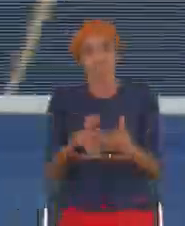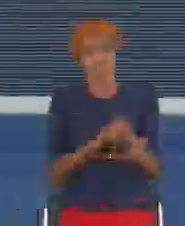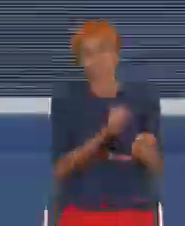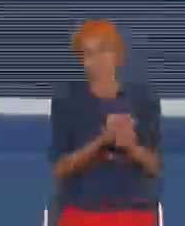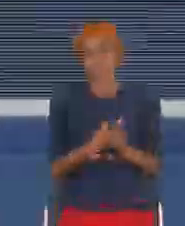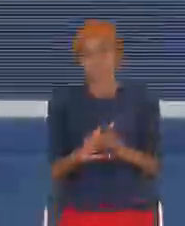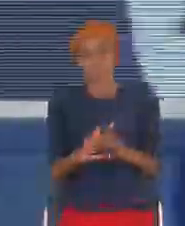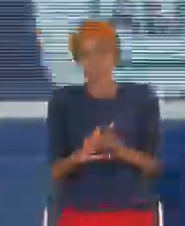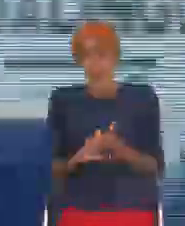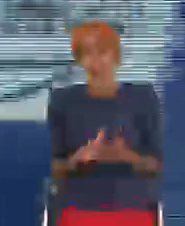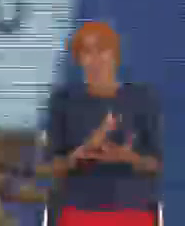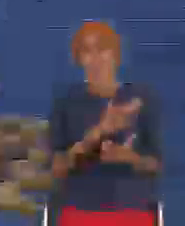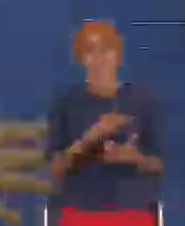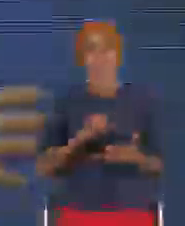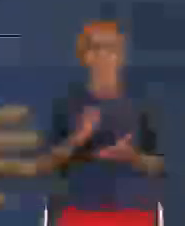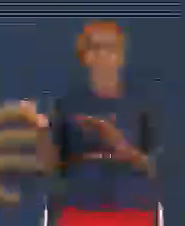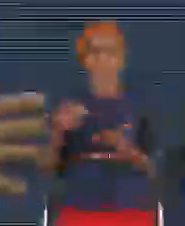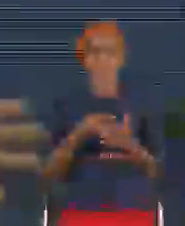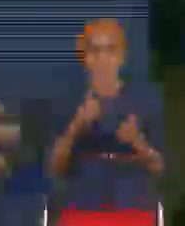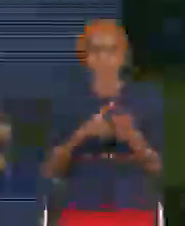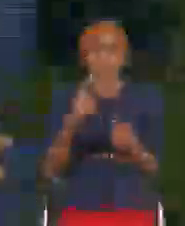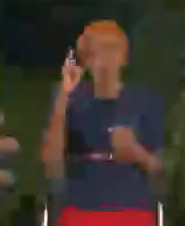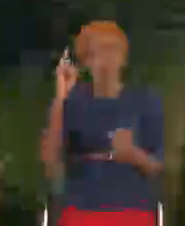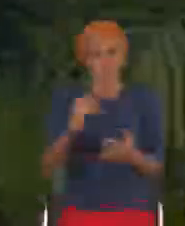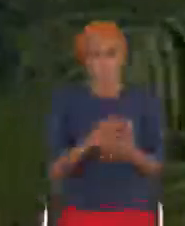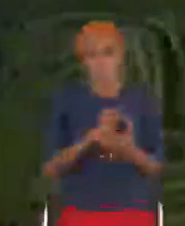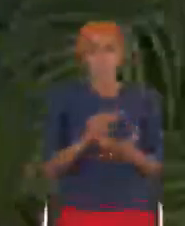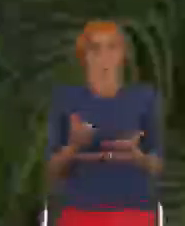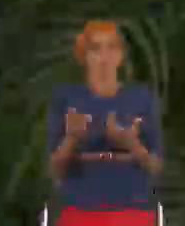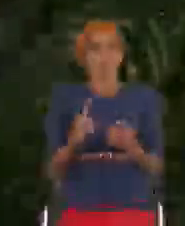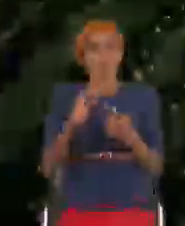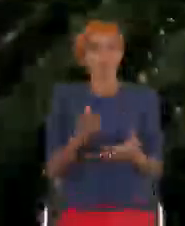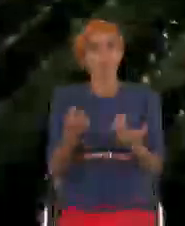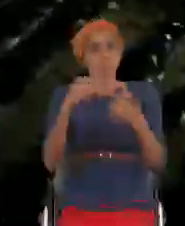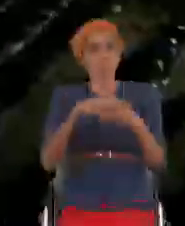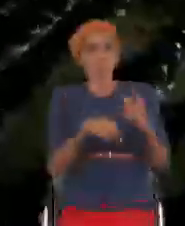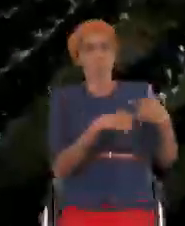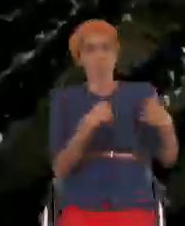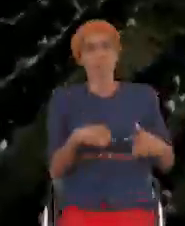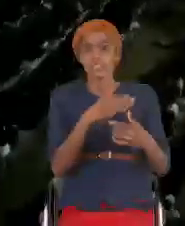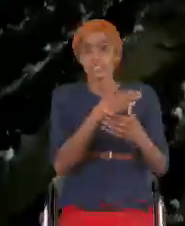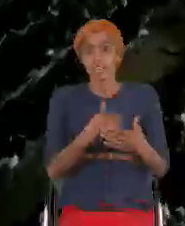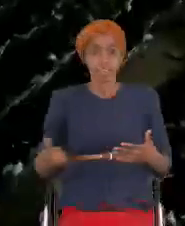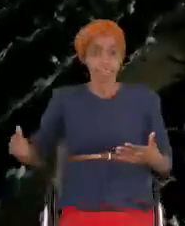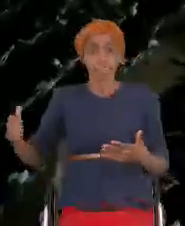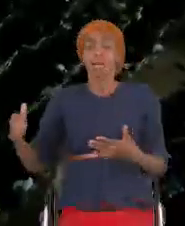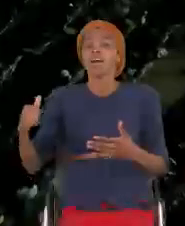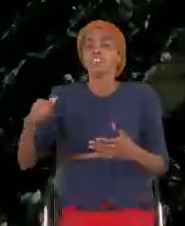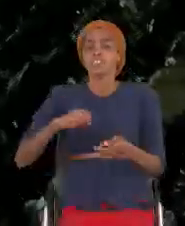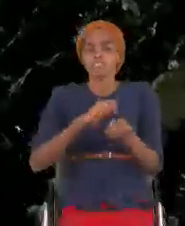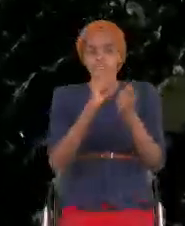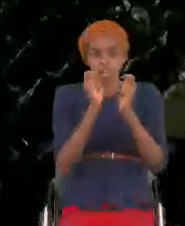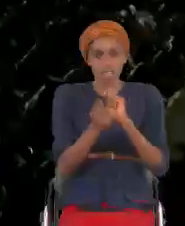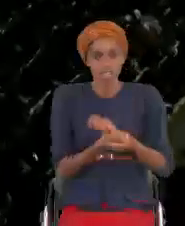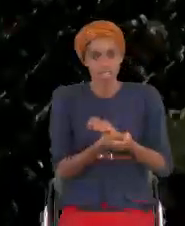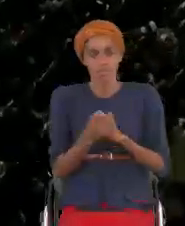that to you, and I want you to forgive my past and to change and turn around my life, and then